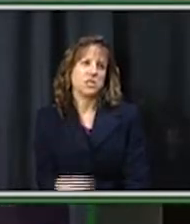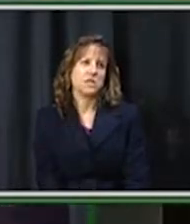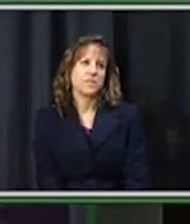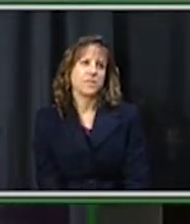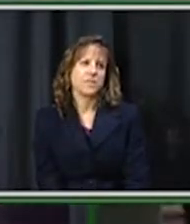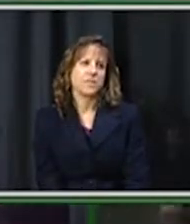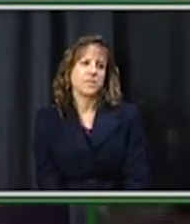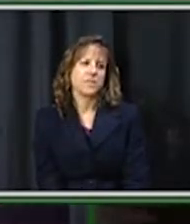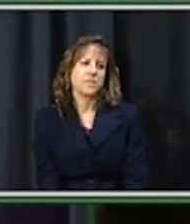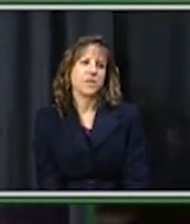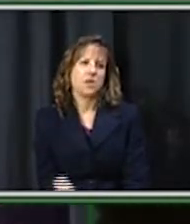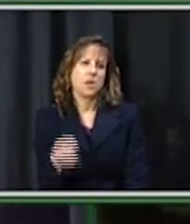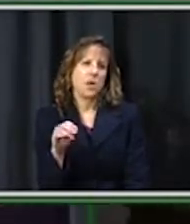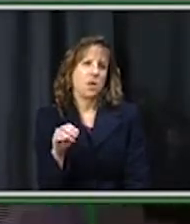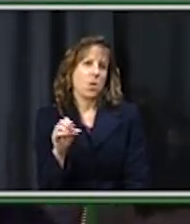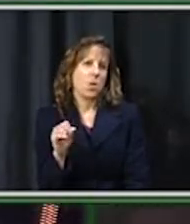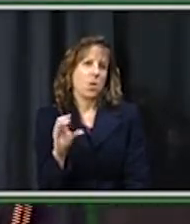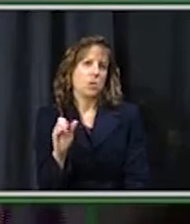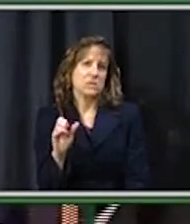Oscar Garibay.